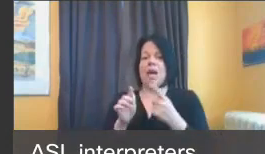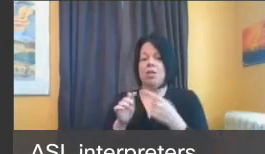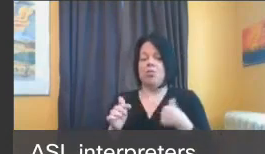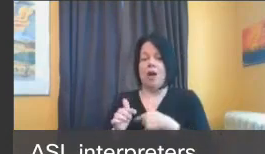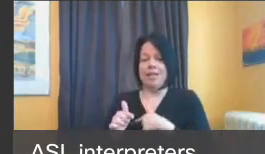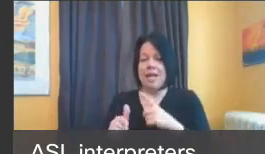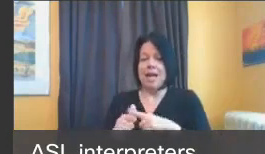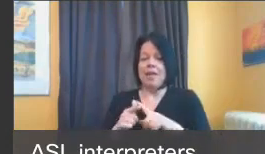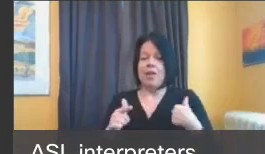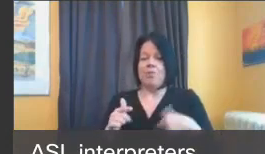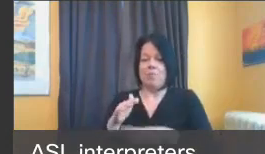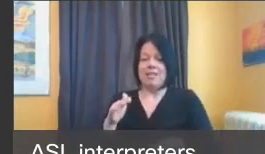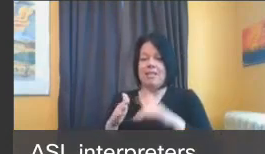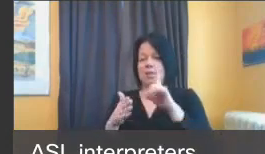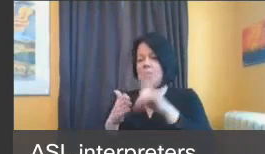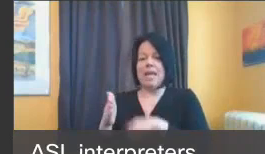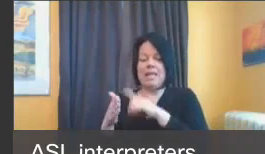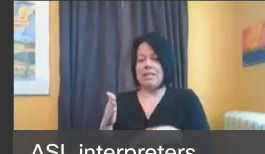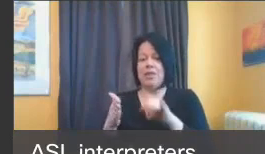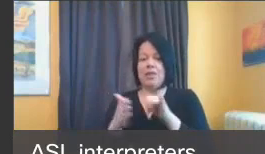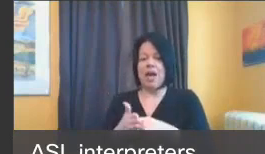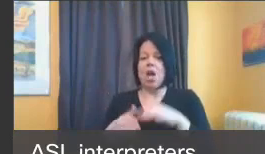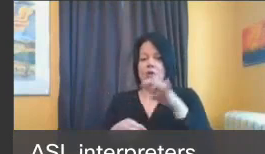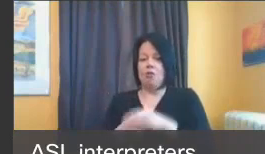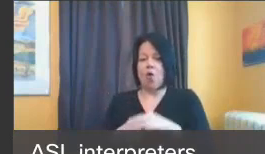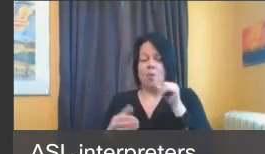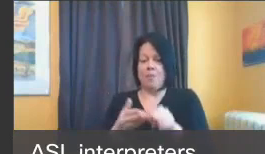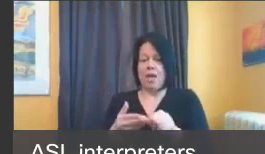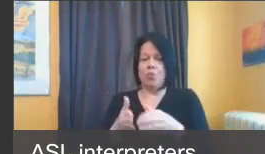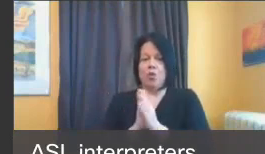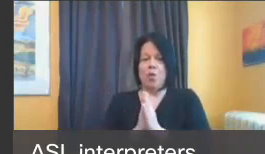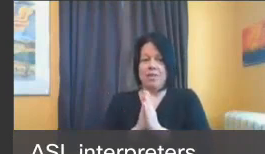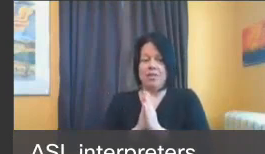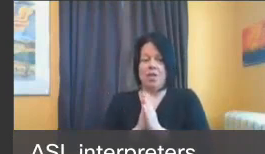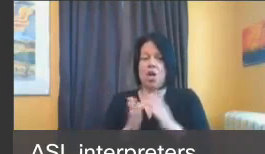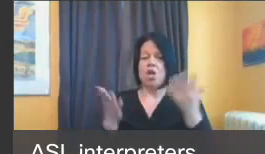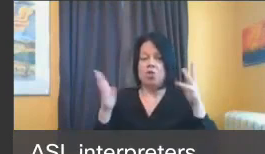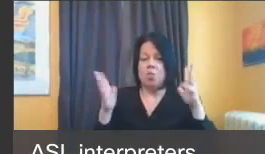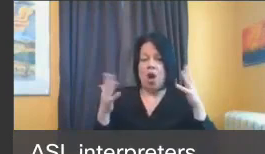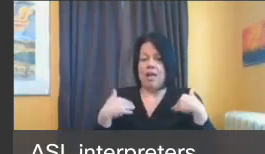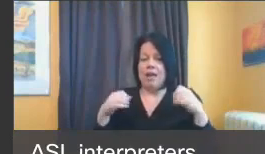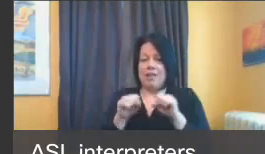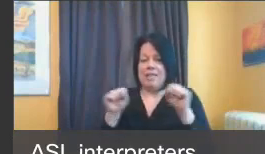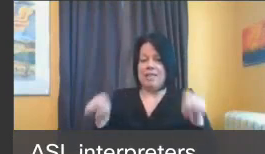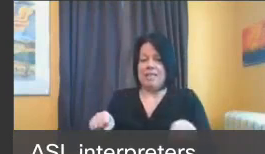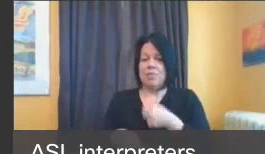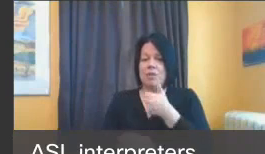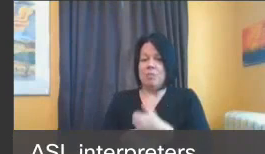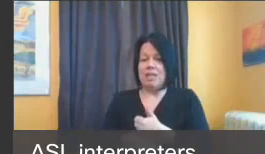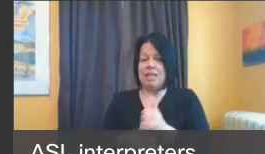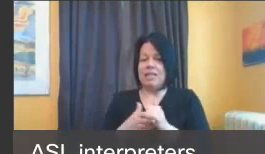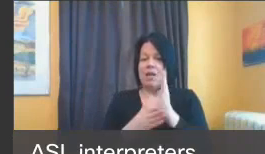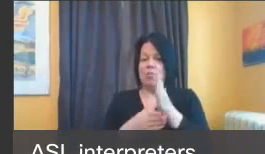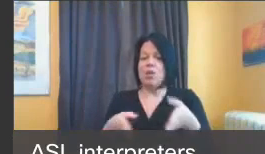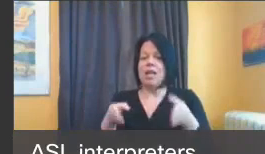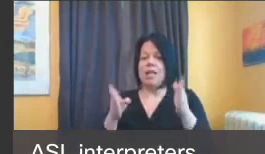will basically cancel that vote by mail request. So we already basically have a system in place that would allow